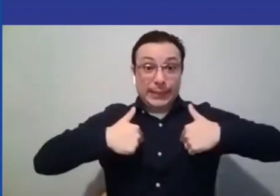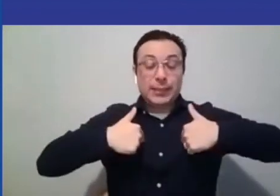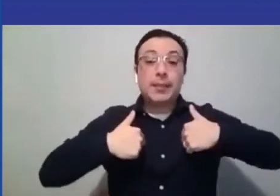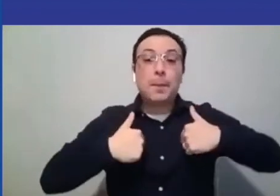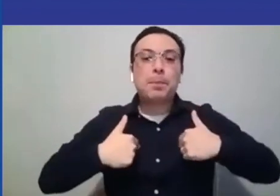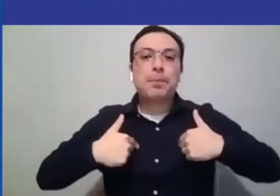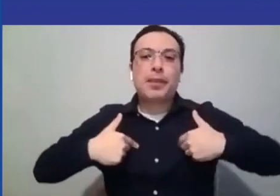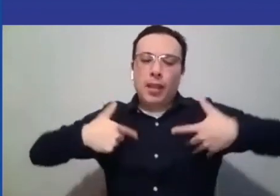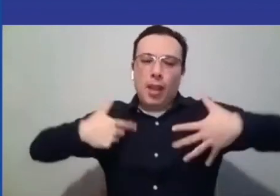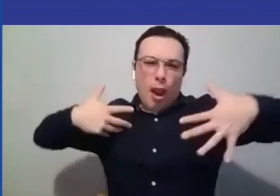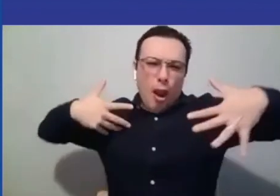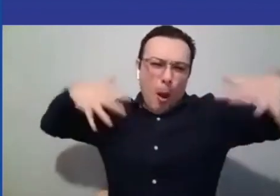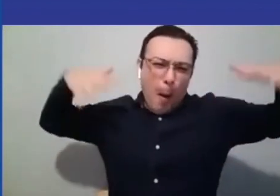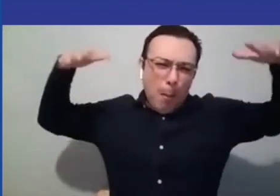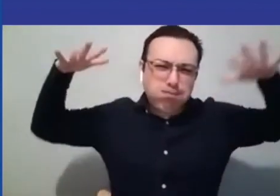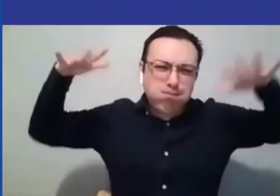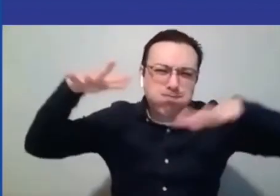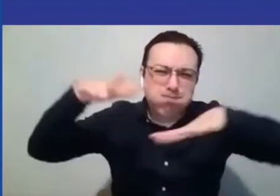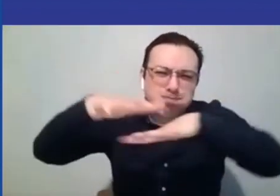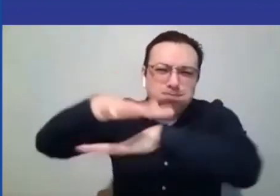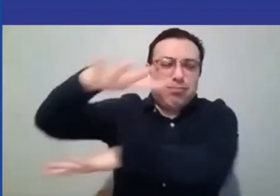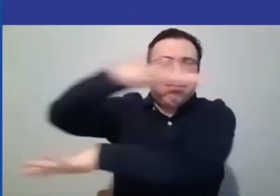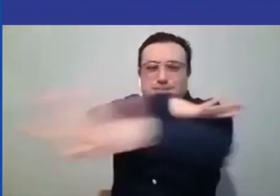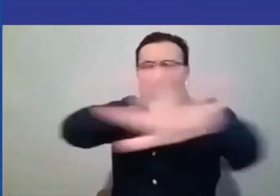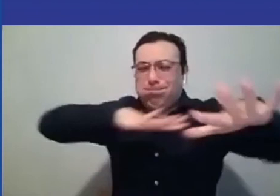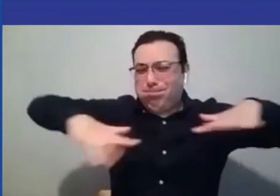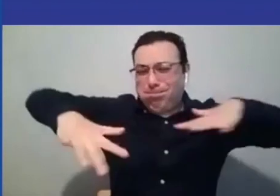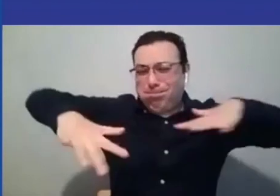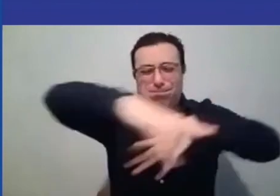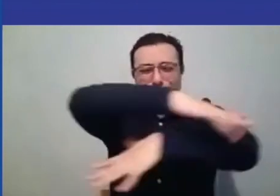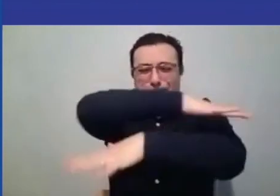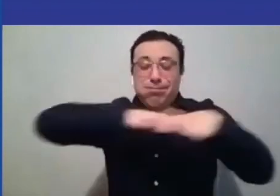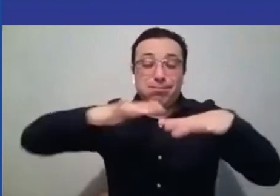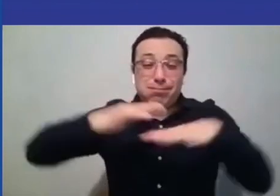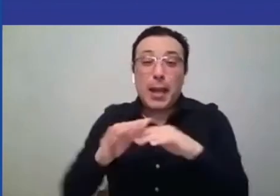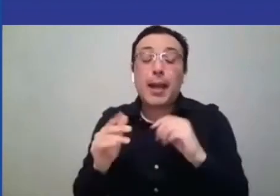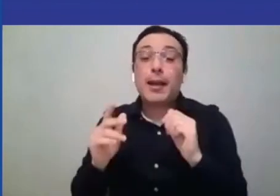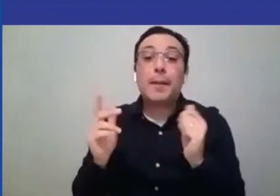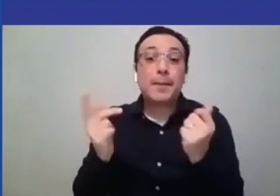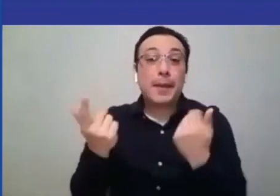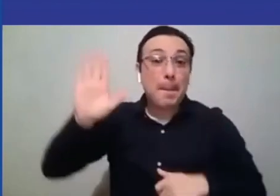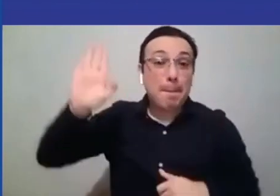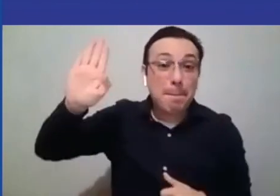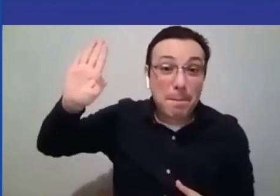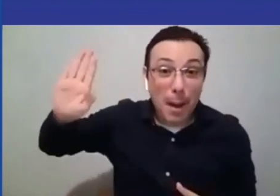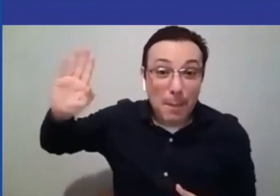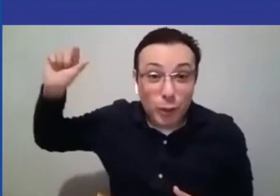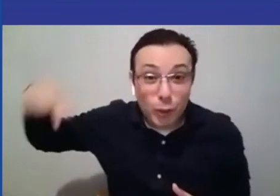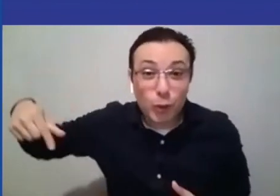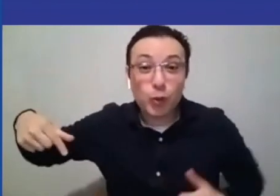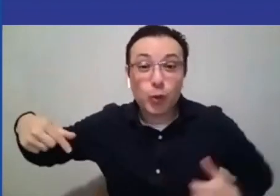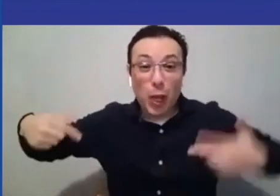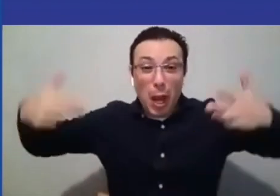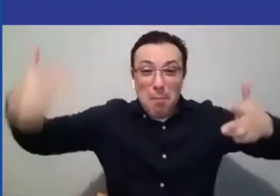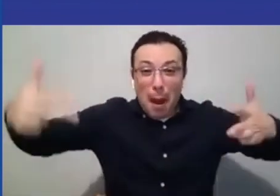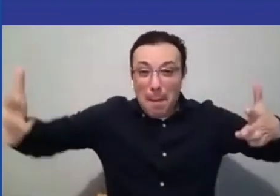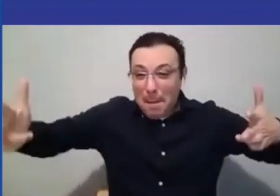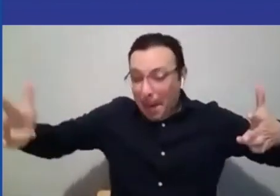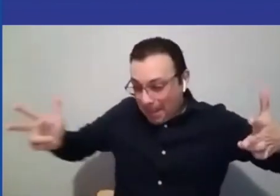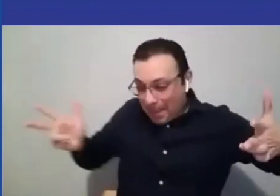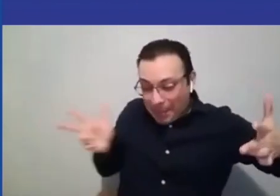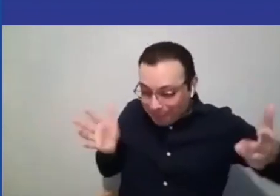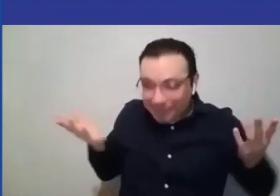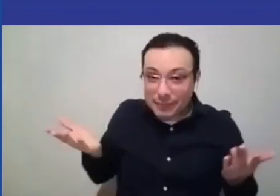are you I am looking forward to an outdoor festival with like